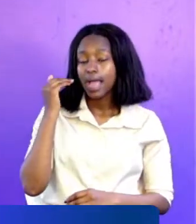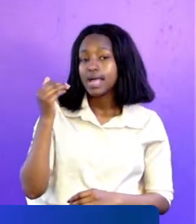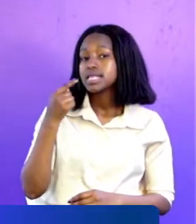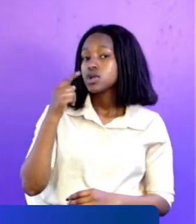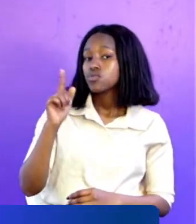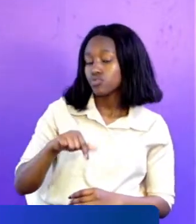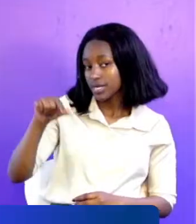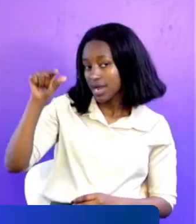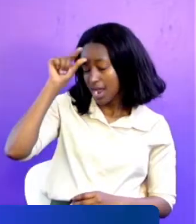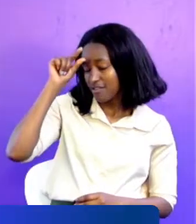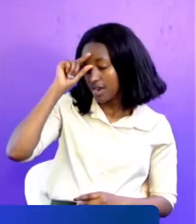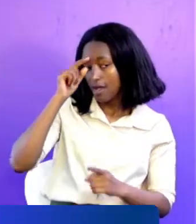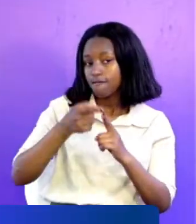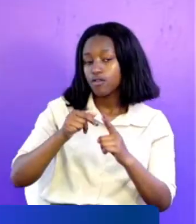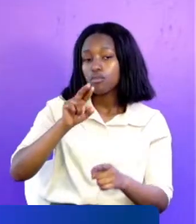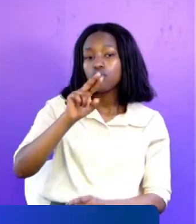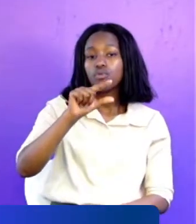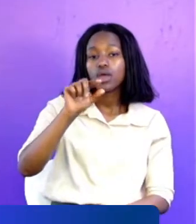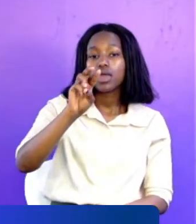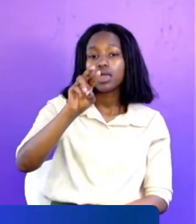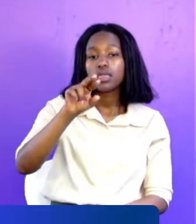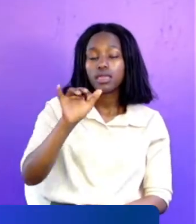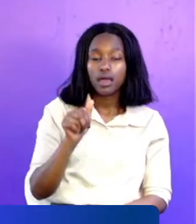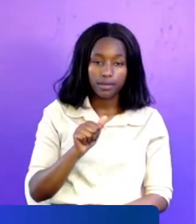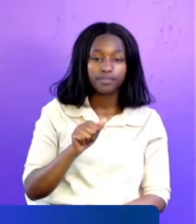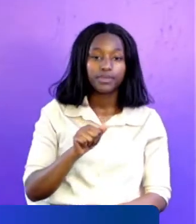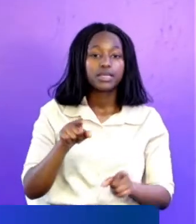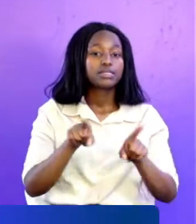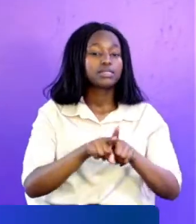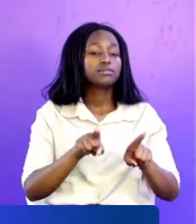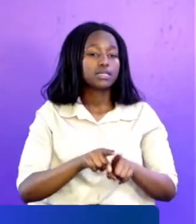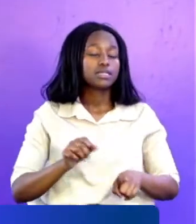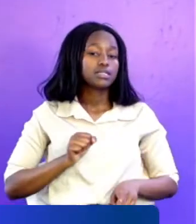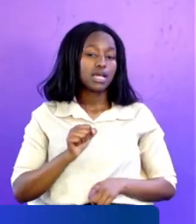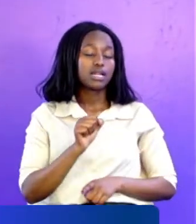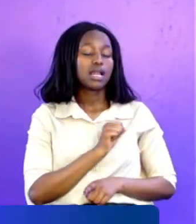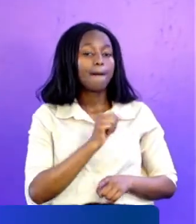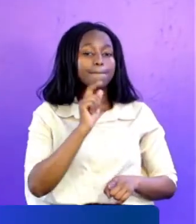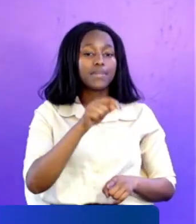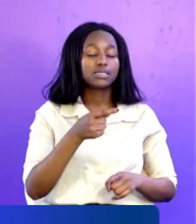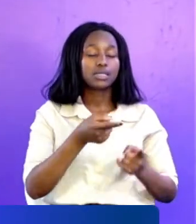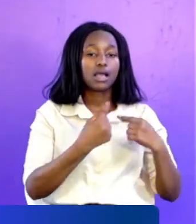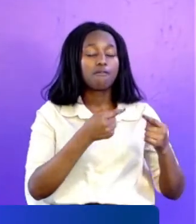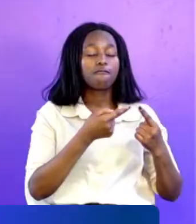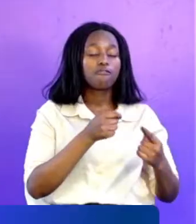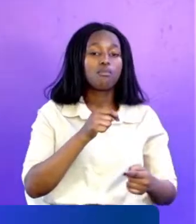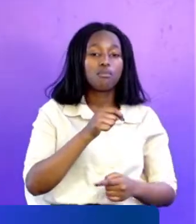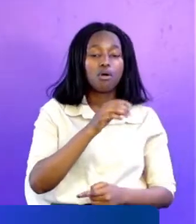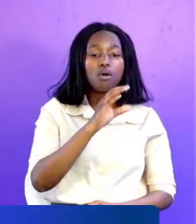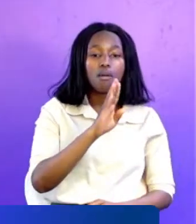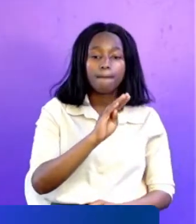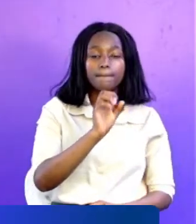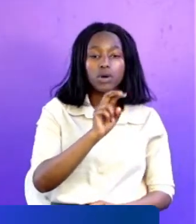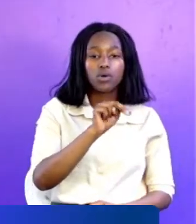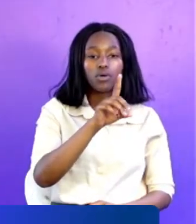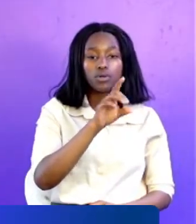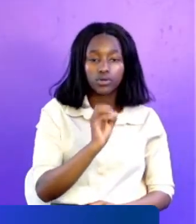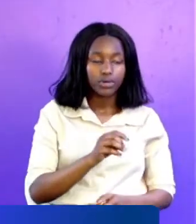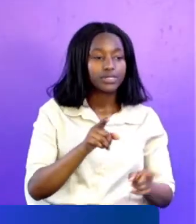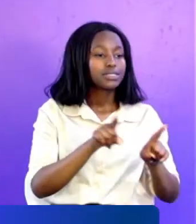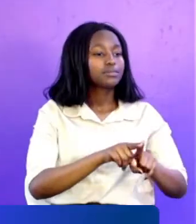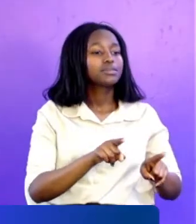from Mugenya sub-county, Yeah. the senator comes from Bondo sub-county, isn't it? The women rep must come from